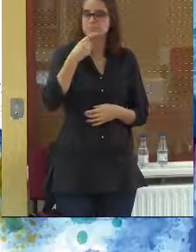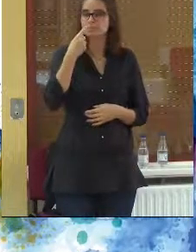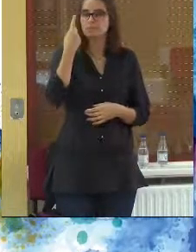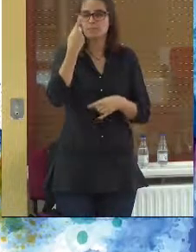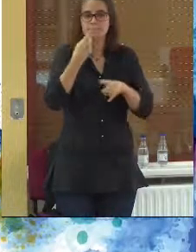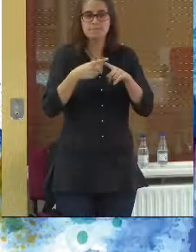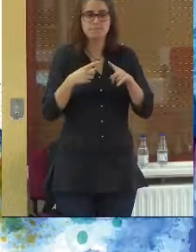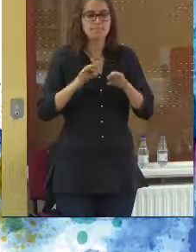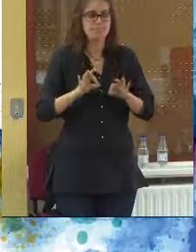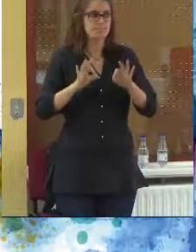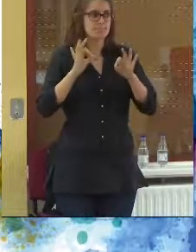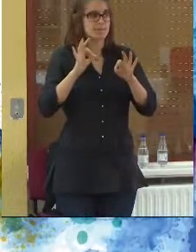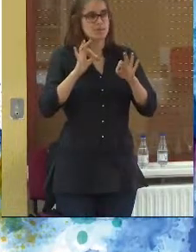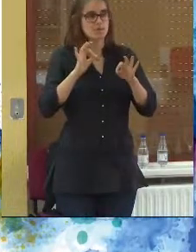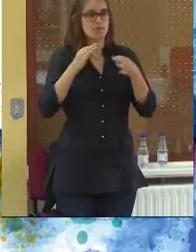mention one aspect